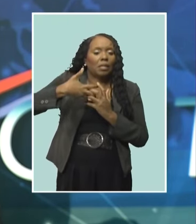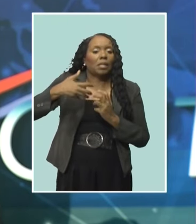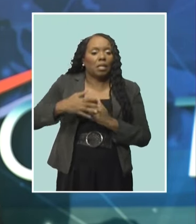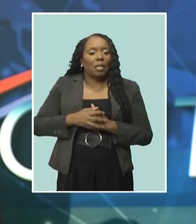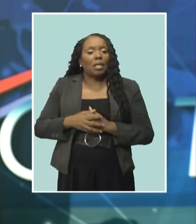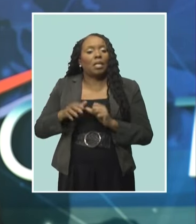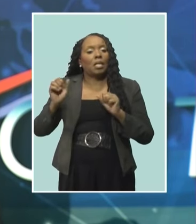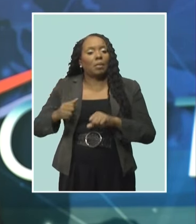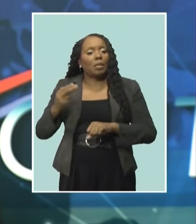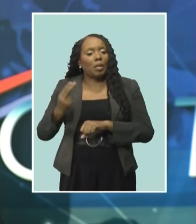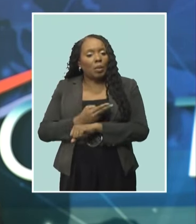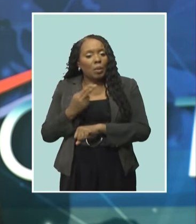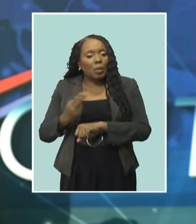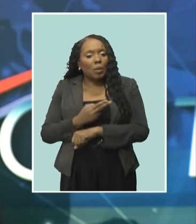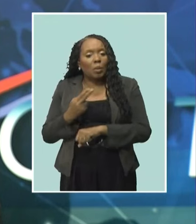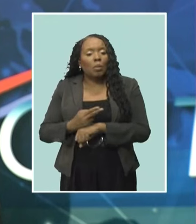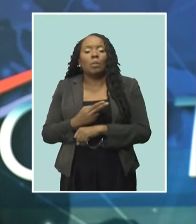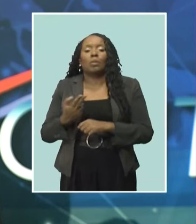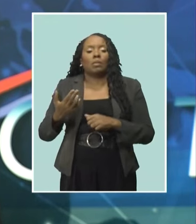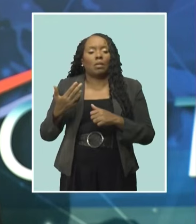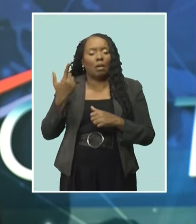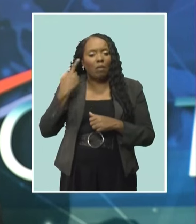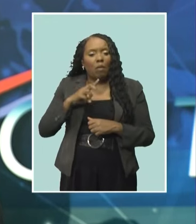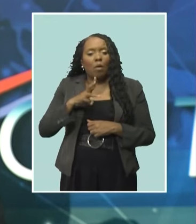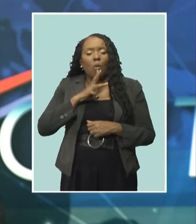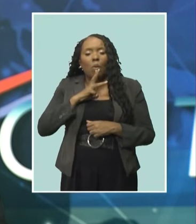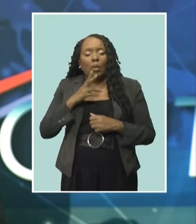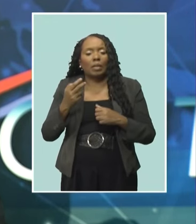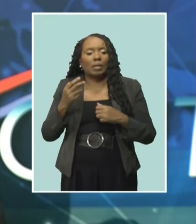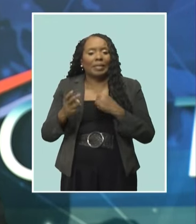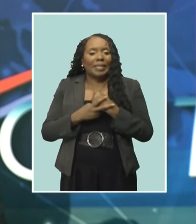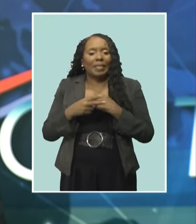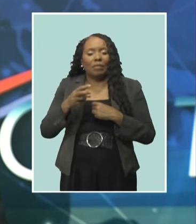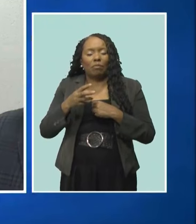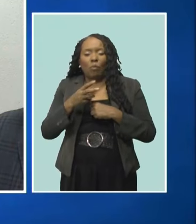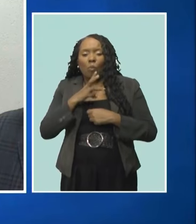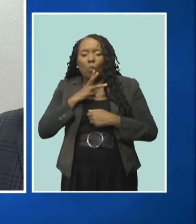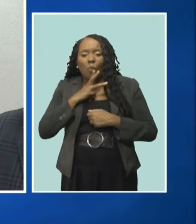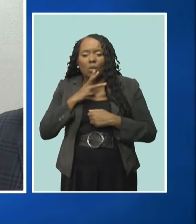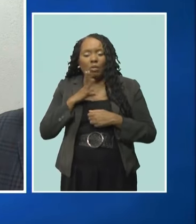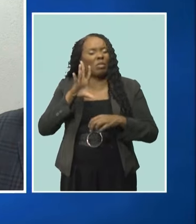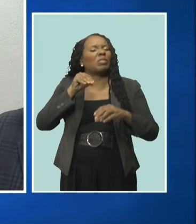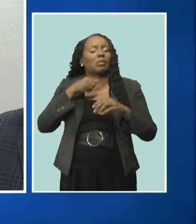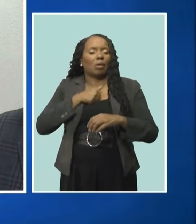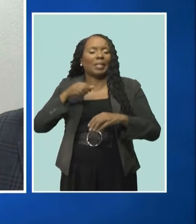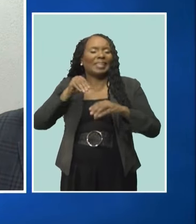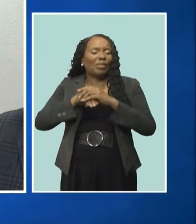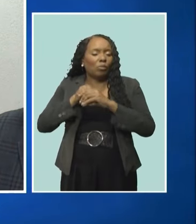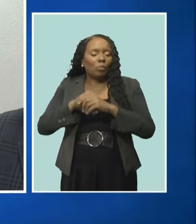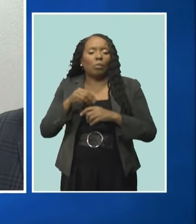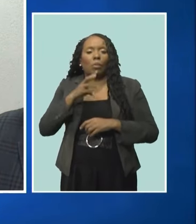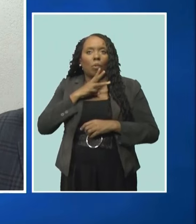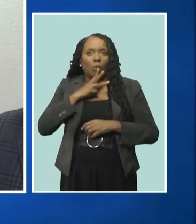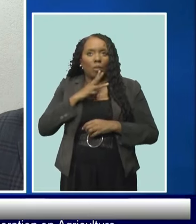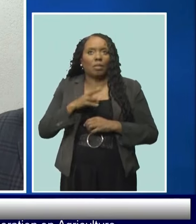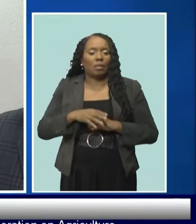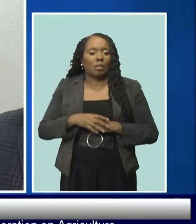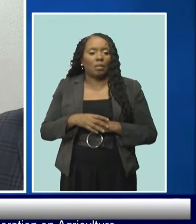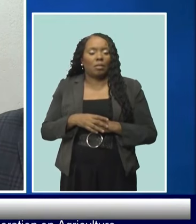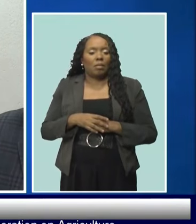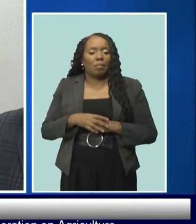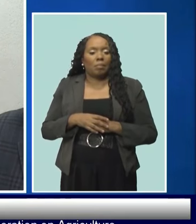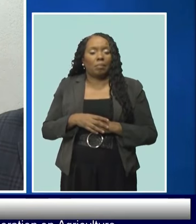water storage tanks to alleviate the problems that they face. Our program looks at